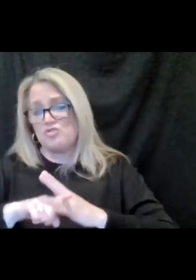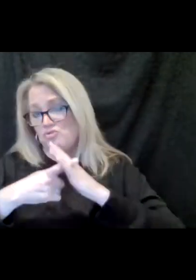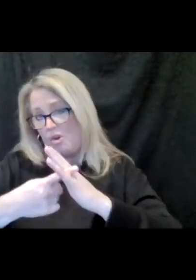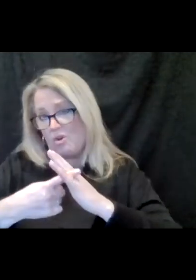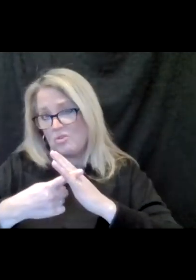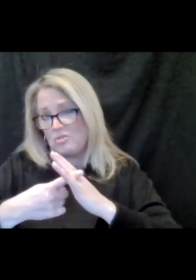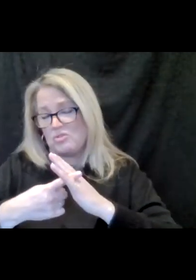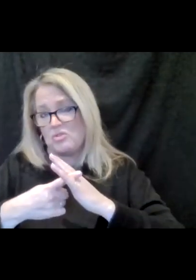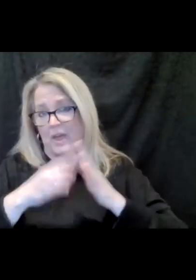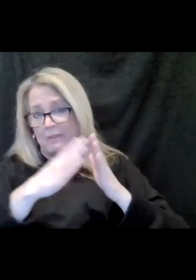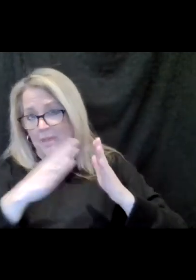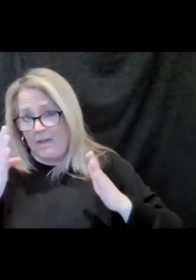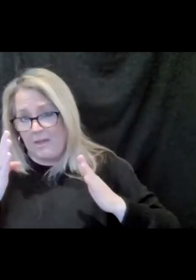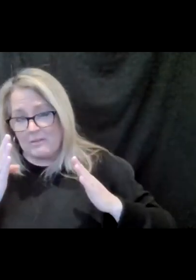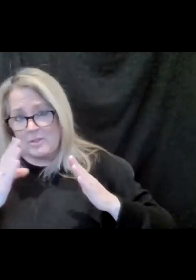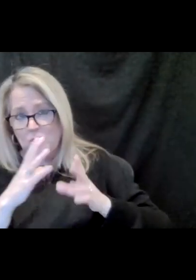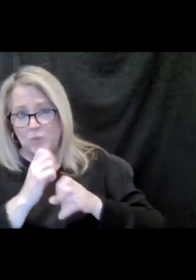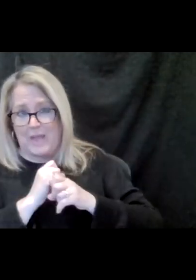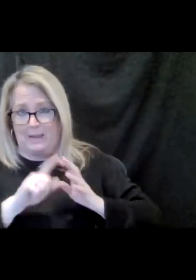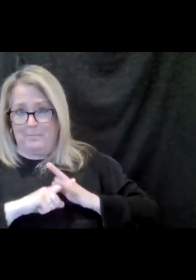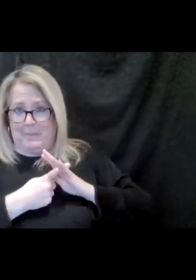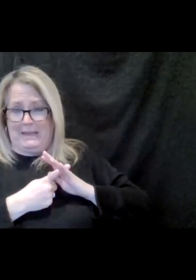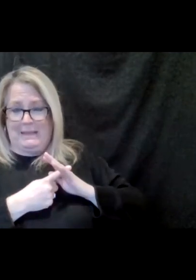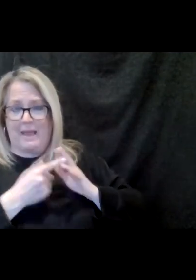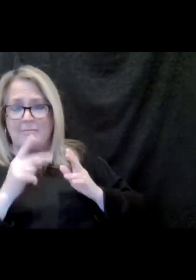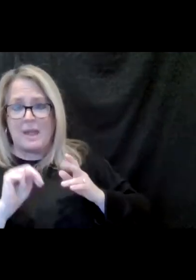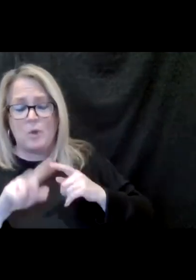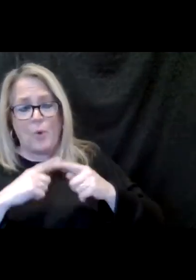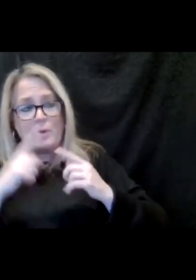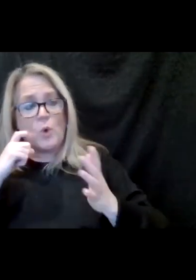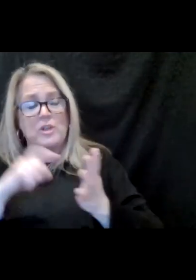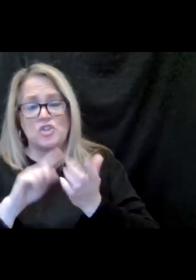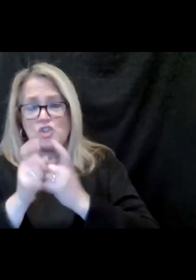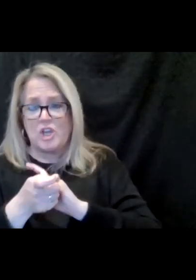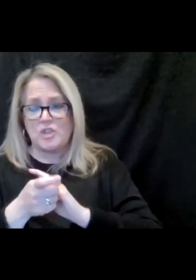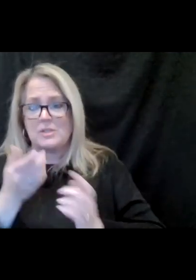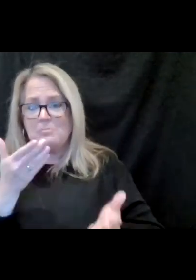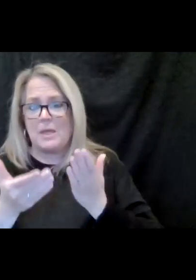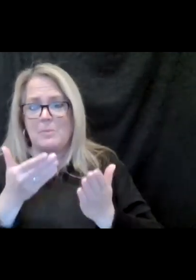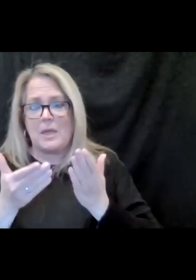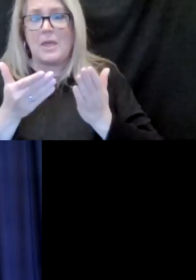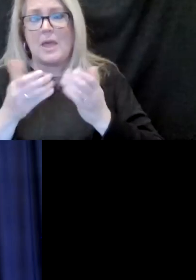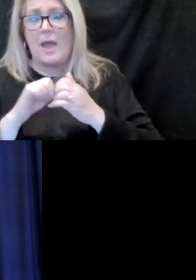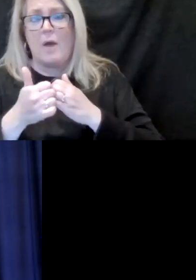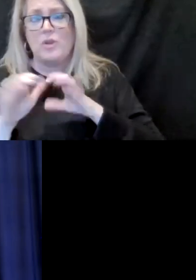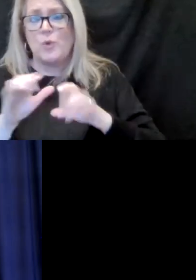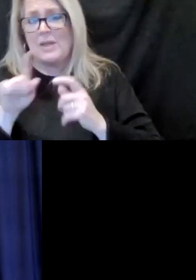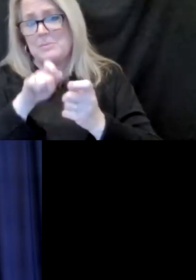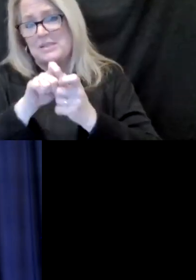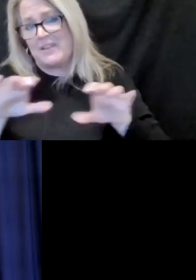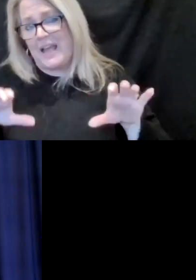a baseline and then use it when we start to notice changes and maybe the way that they're doing a certain